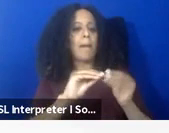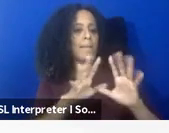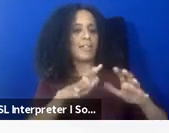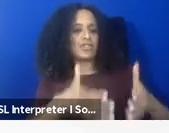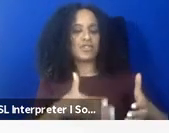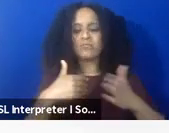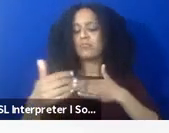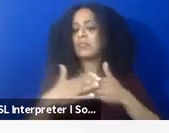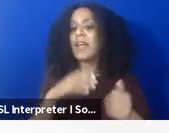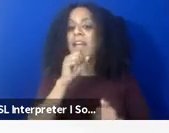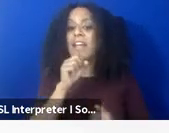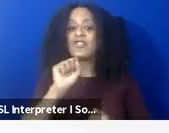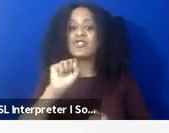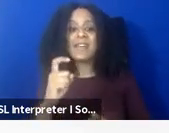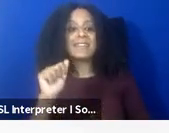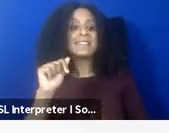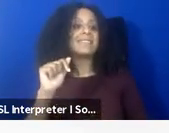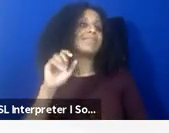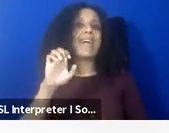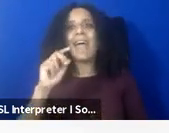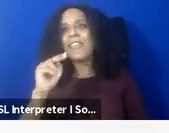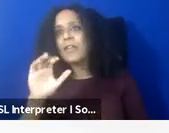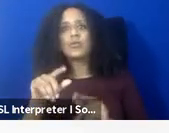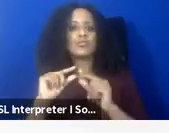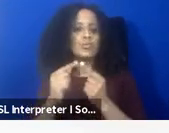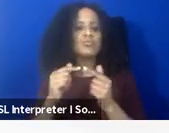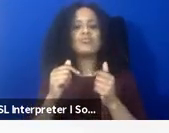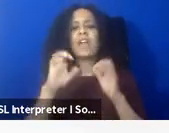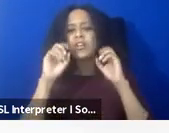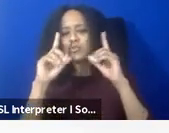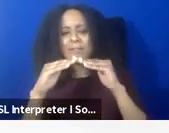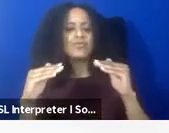age, sex, race, ethnicity, or education level.